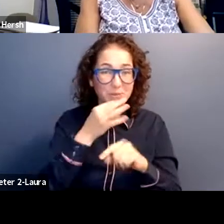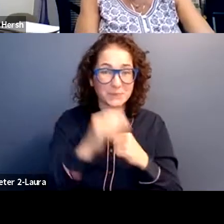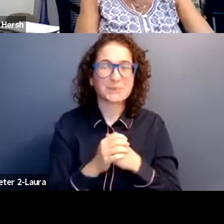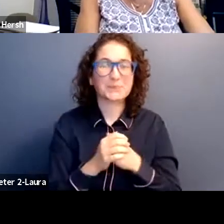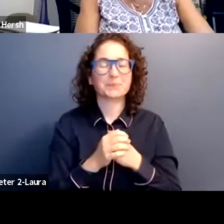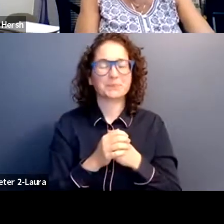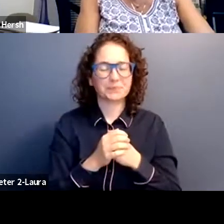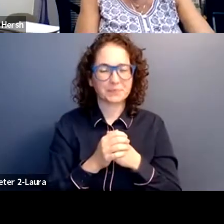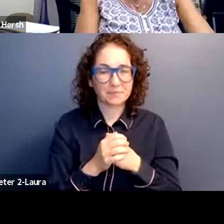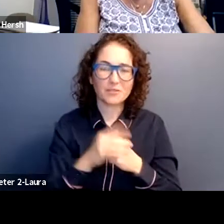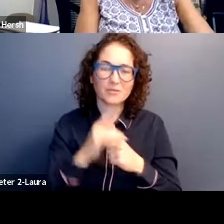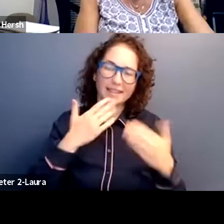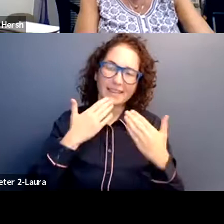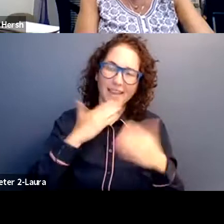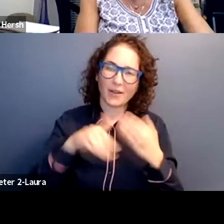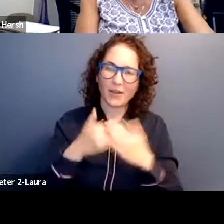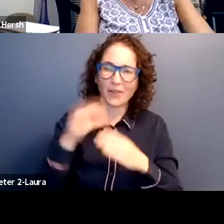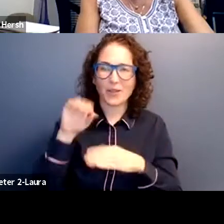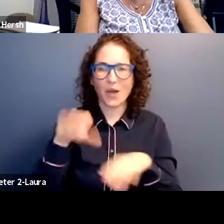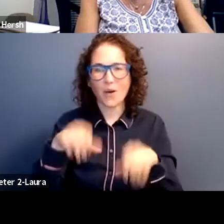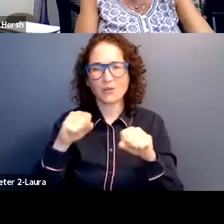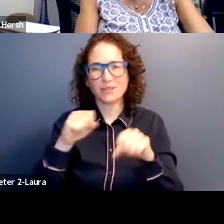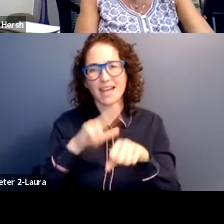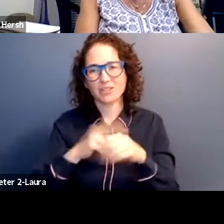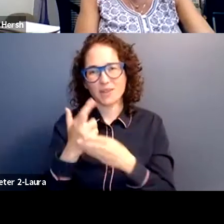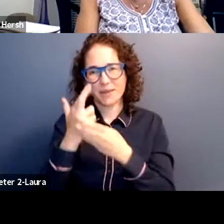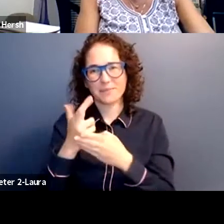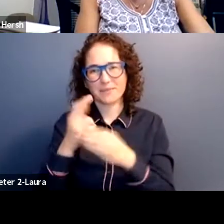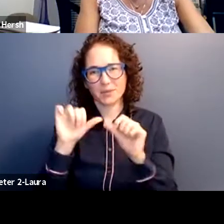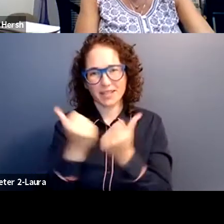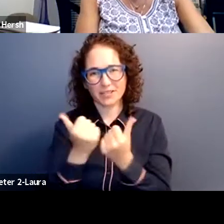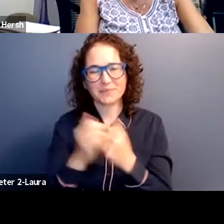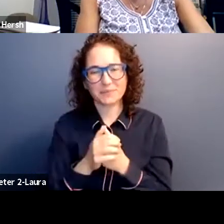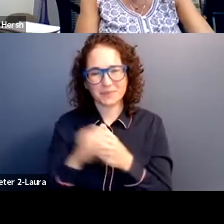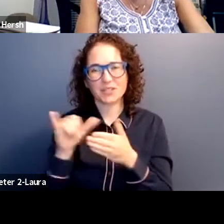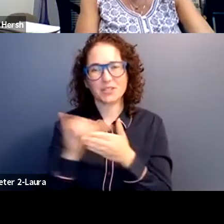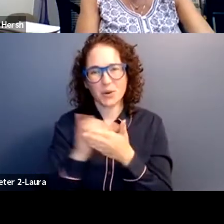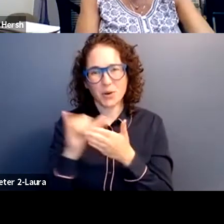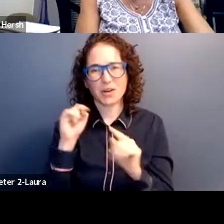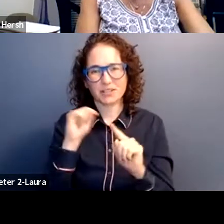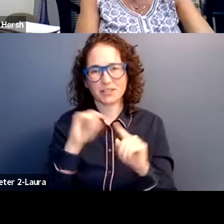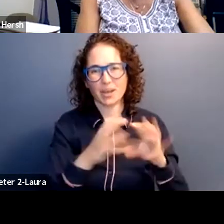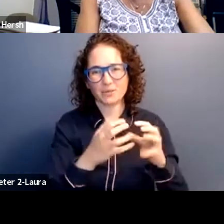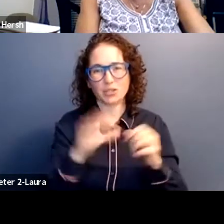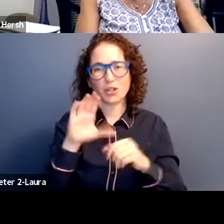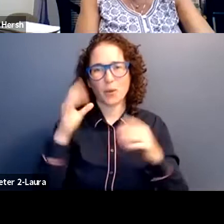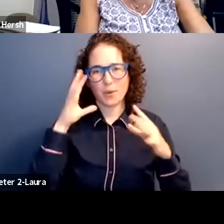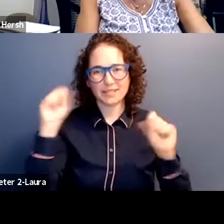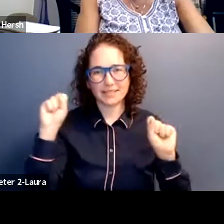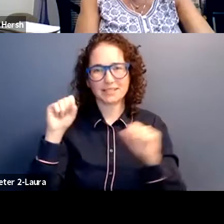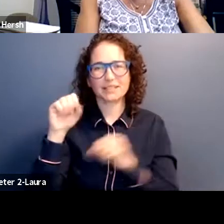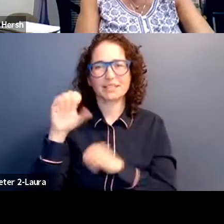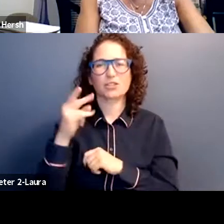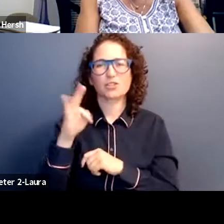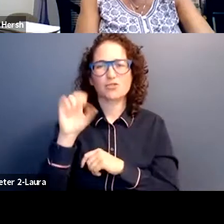So I really want to thank our co-hosts, the National Rehabilitation Association, New York chapter co-presidents, Chris